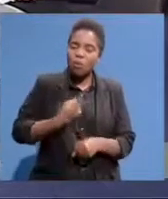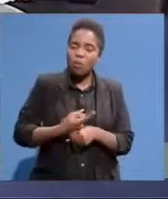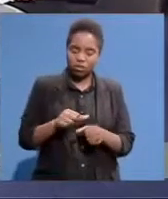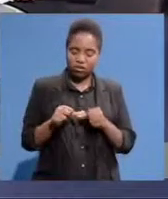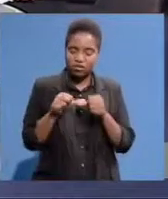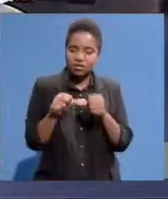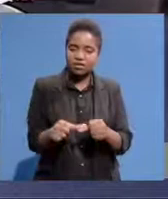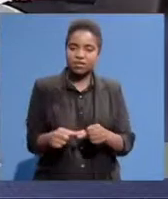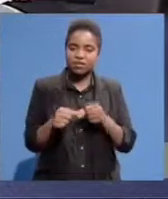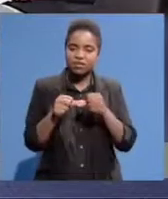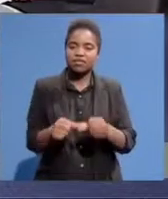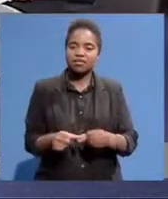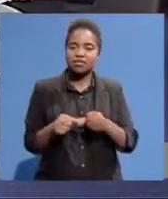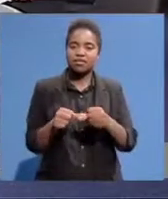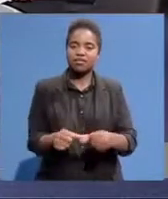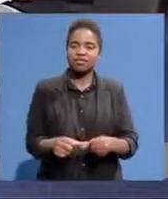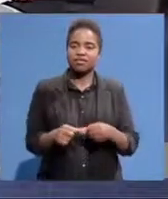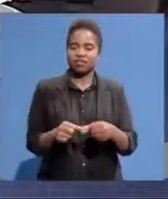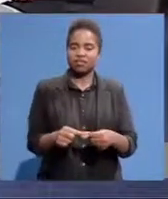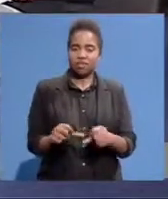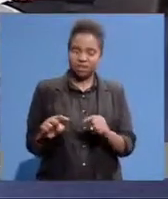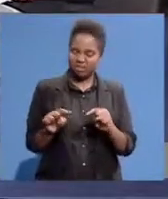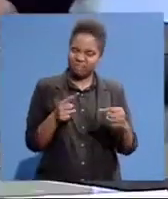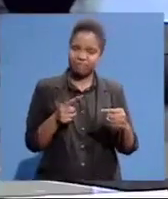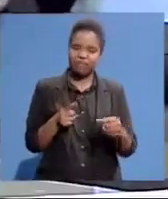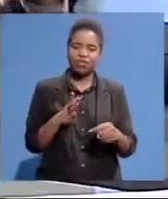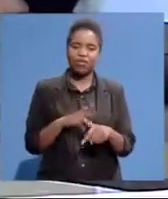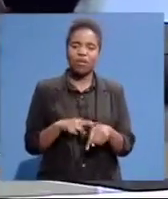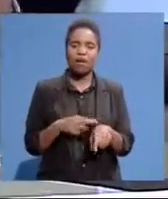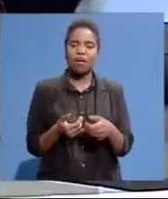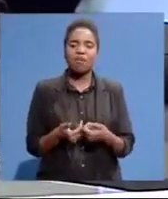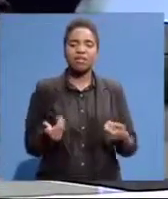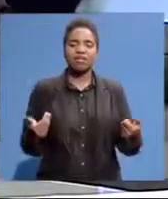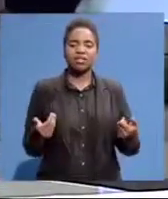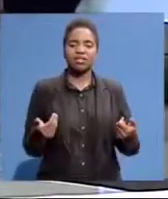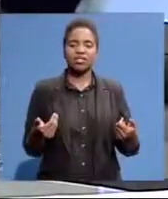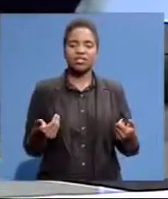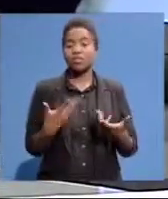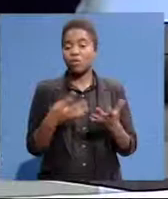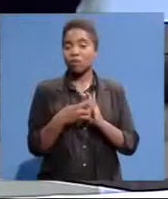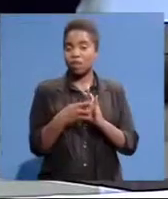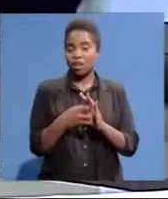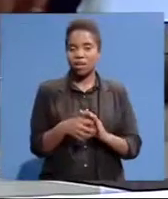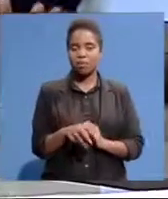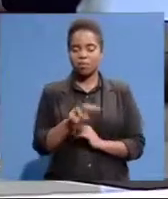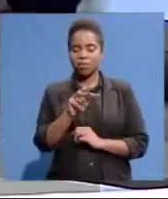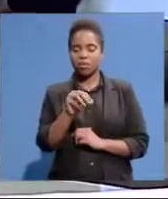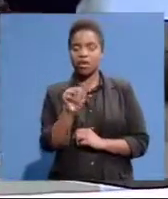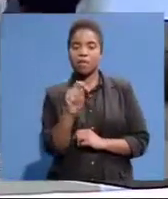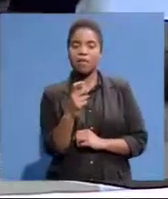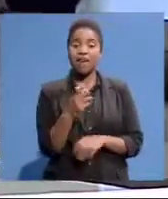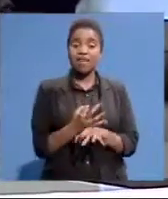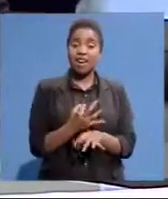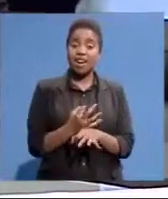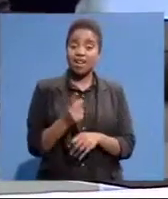continuous opposition to apartheid was always a groundswell for us. For instance, Mac's father, Matsemela Manaka, who